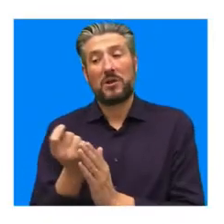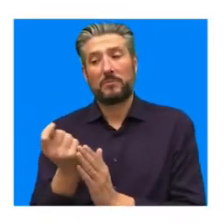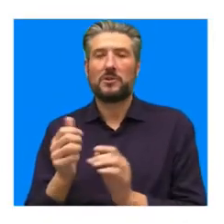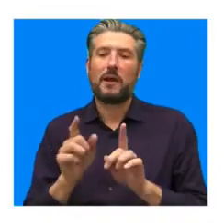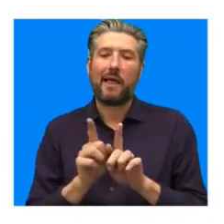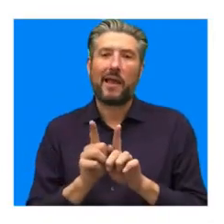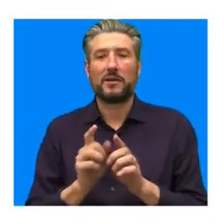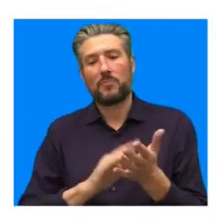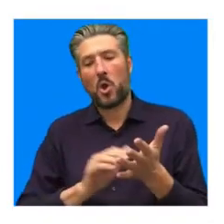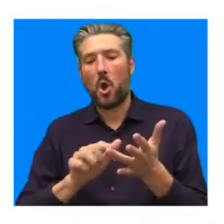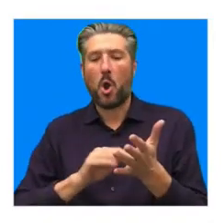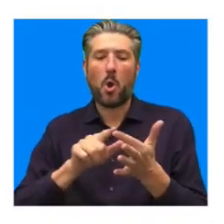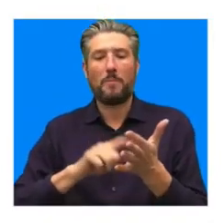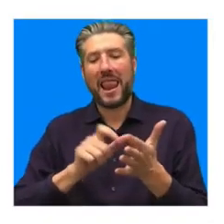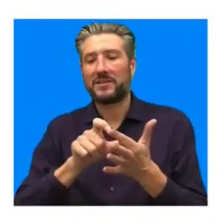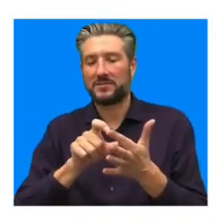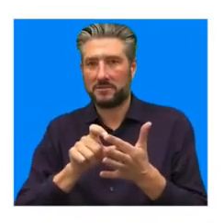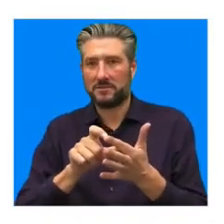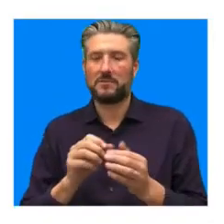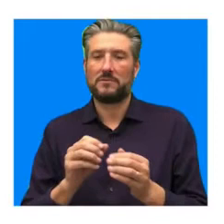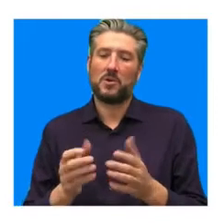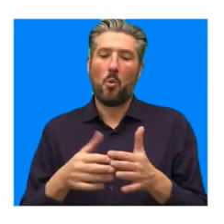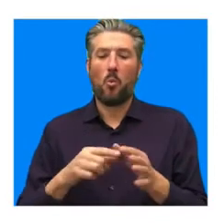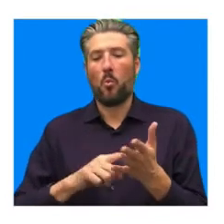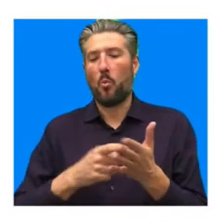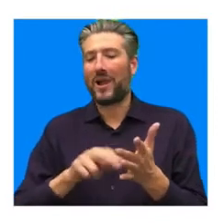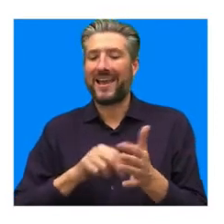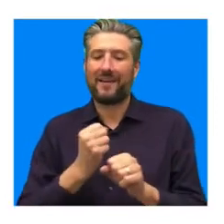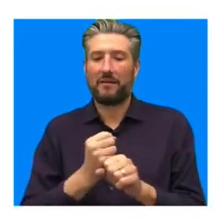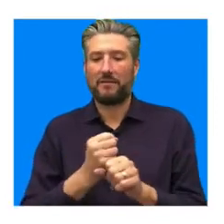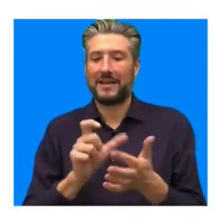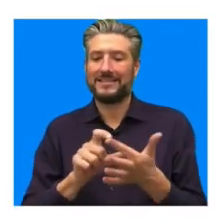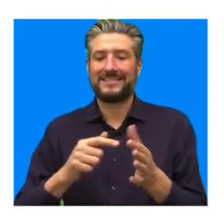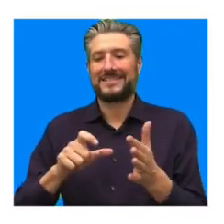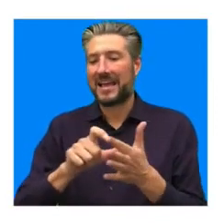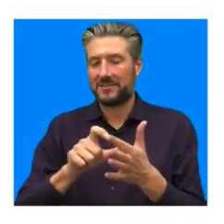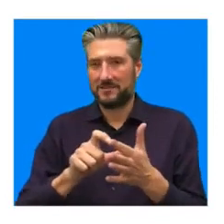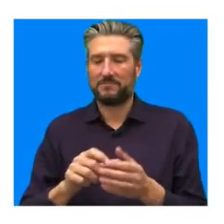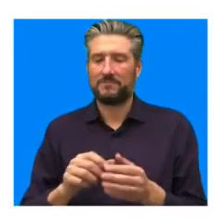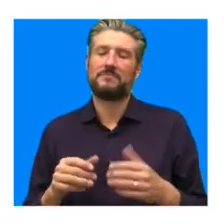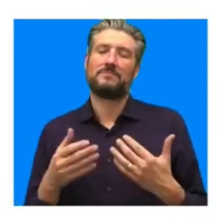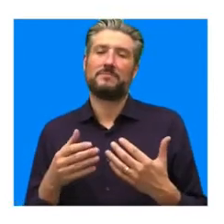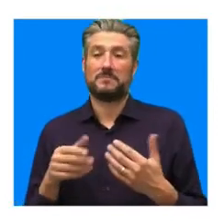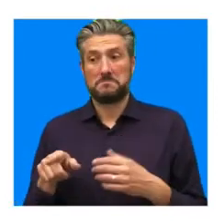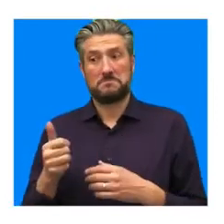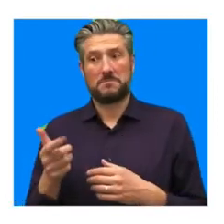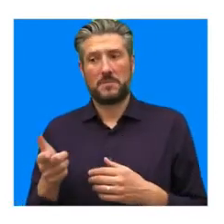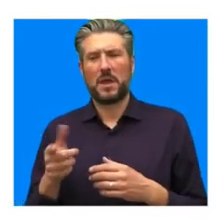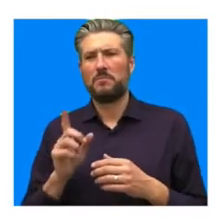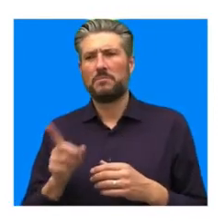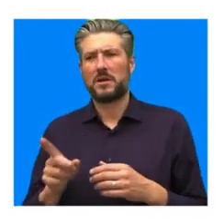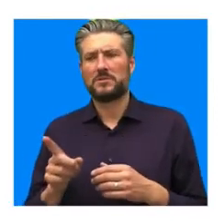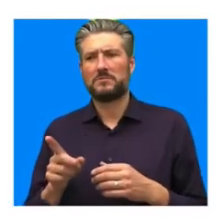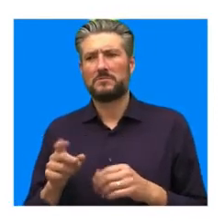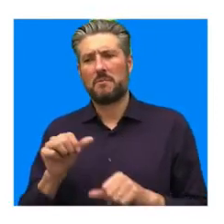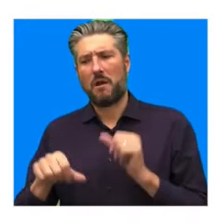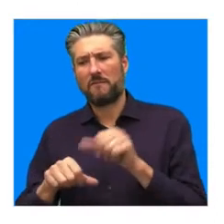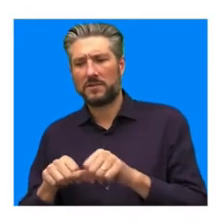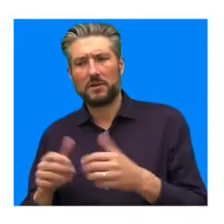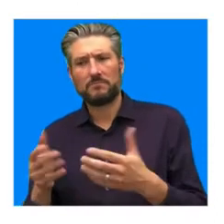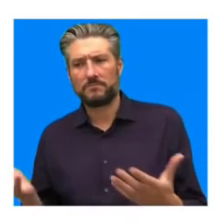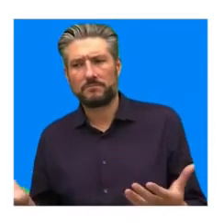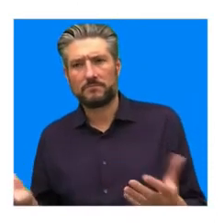Dead, Downton Abbey, those are the pain points. Invariably, AD is not available on premiered content